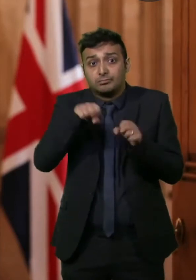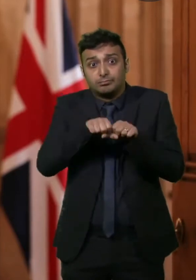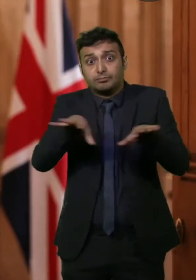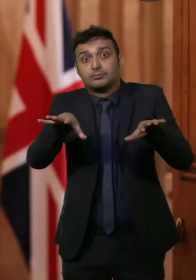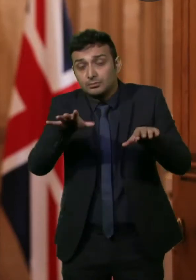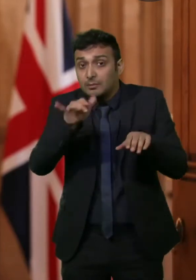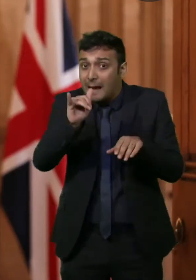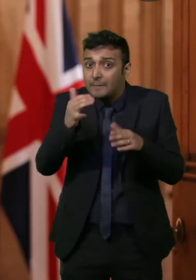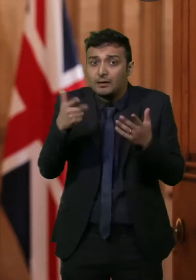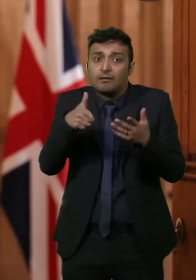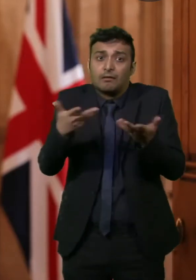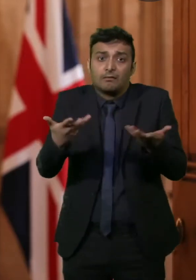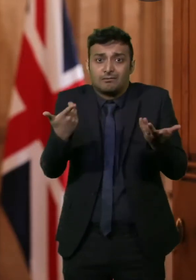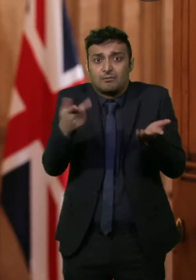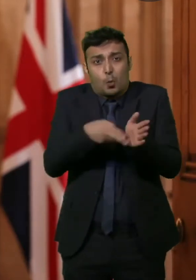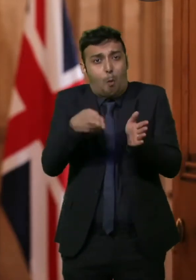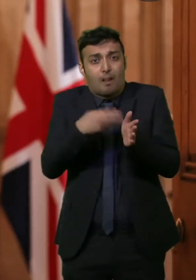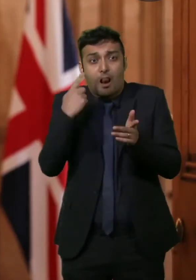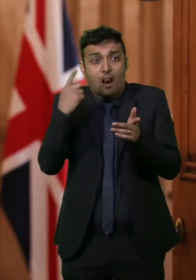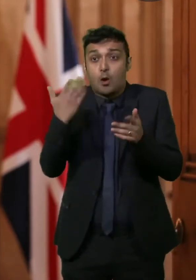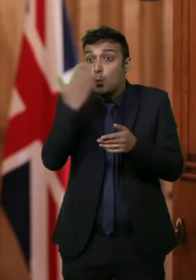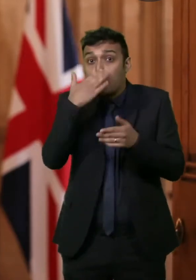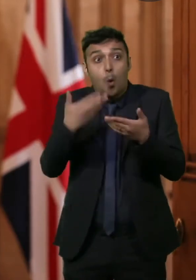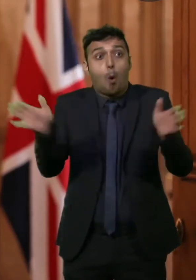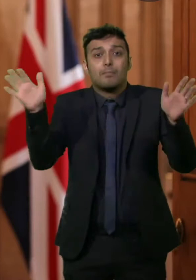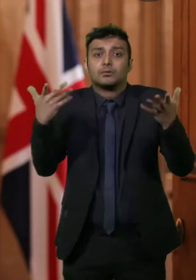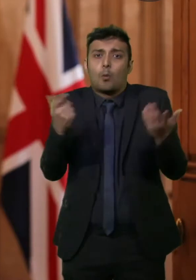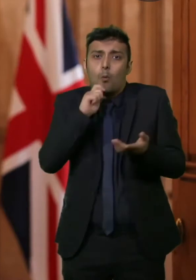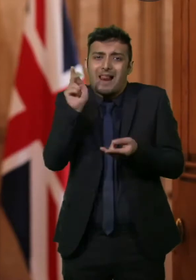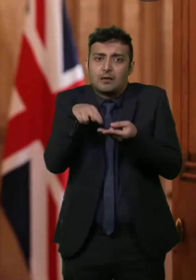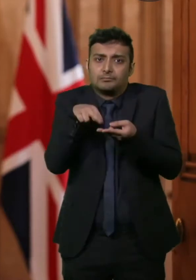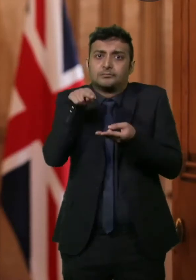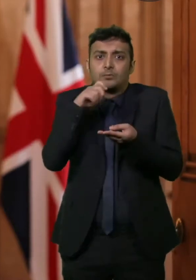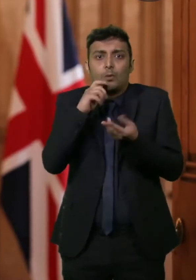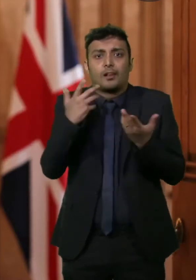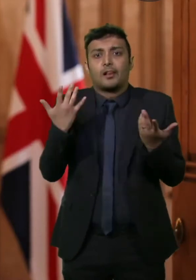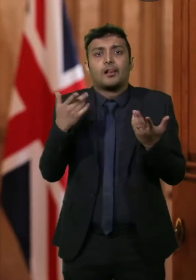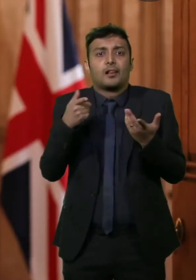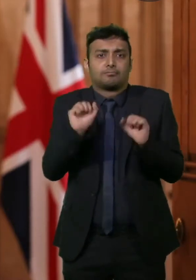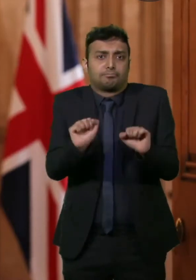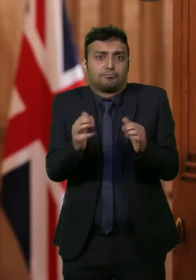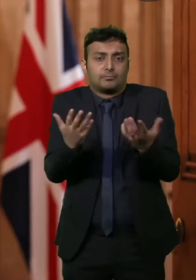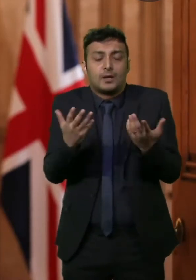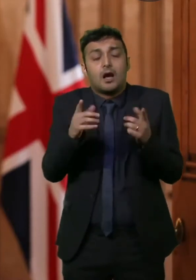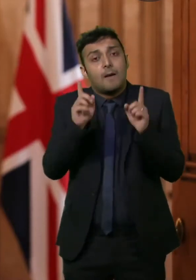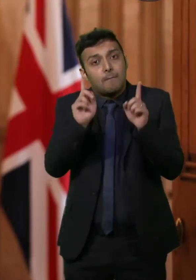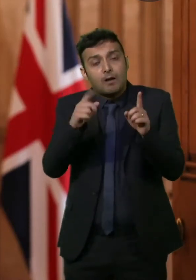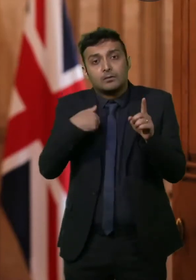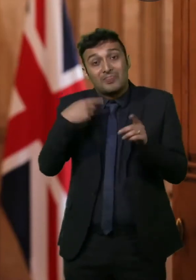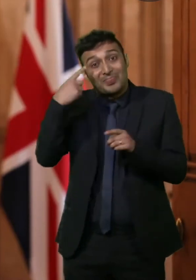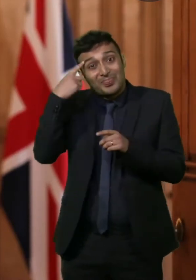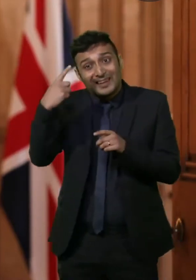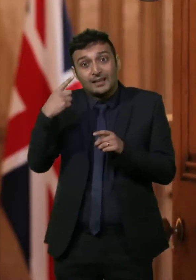the country. That is going to happen. But we think that we can do it now in the way that we